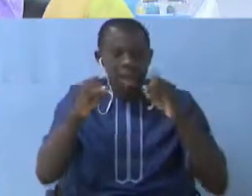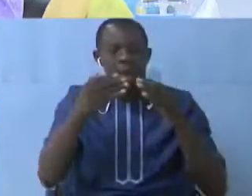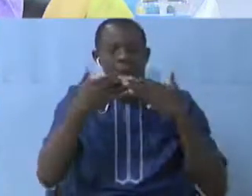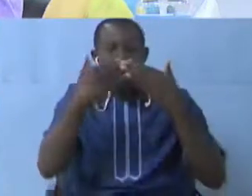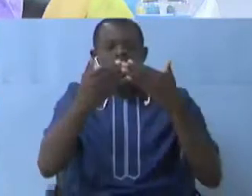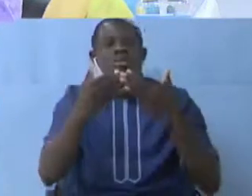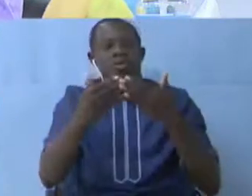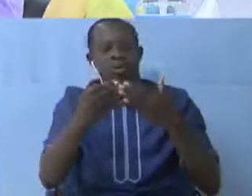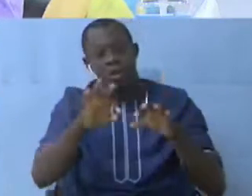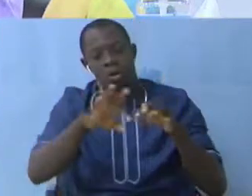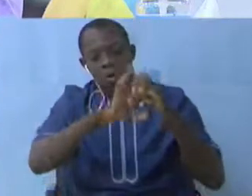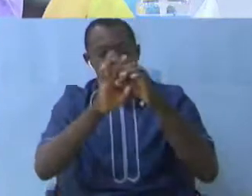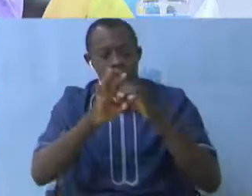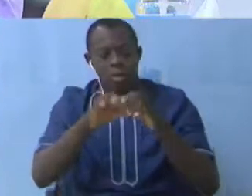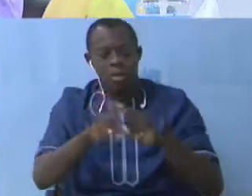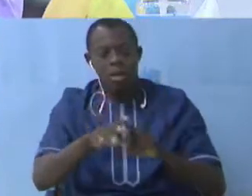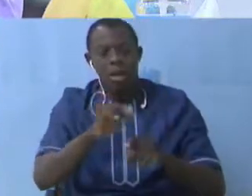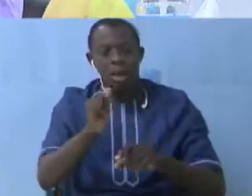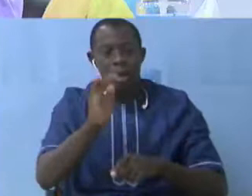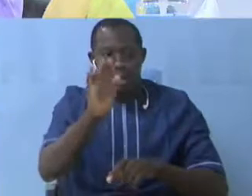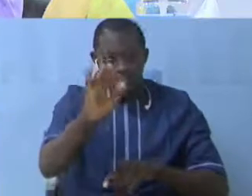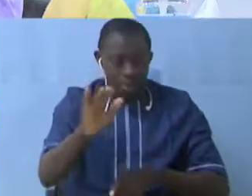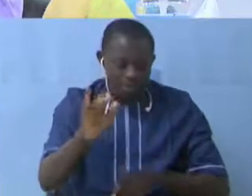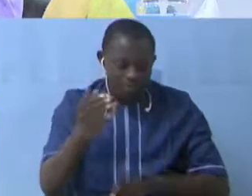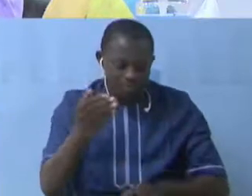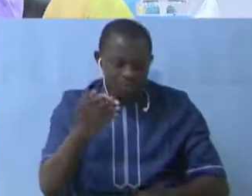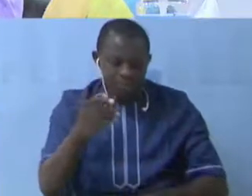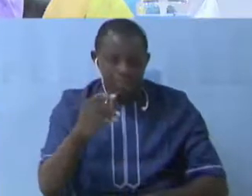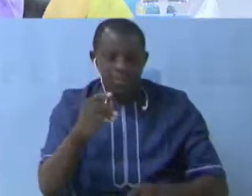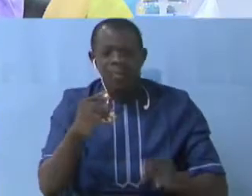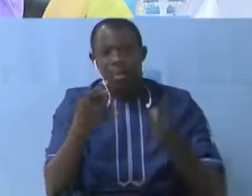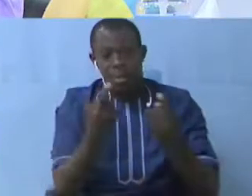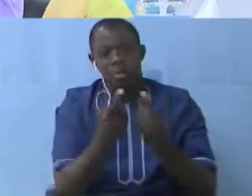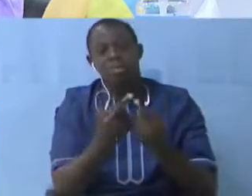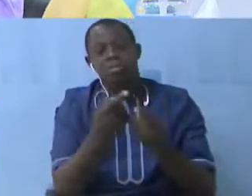And then later on, the matter was taken to